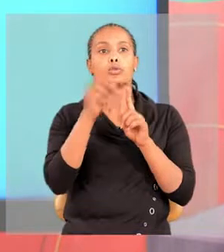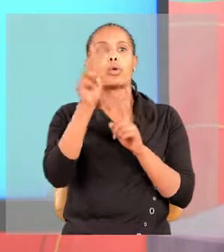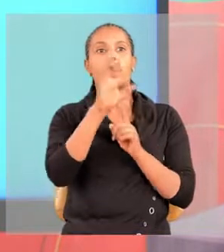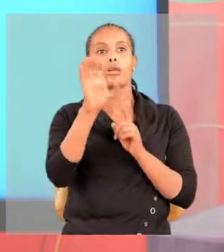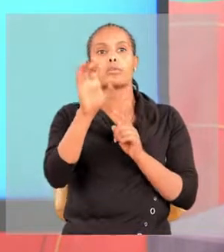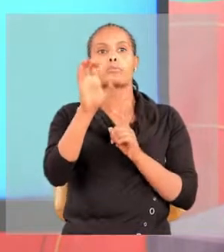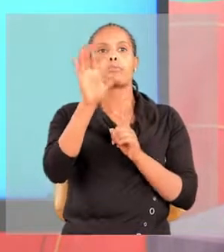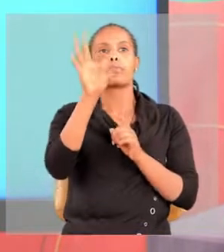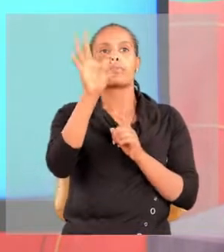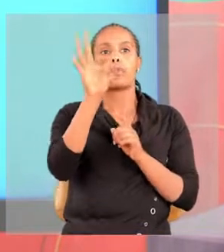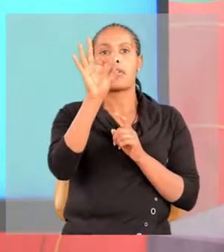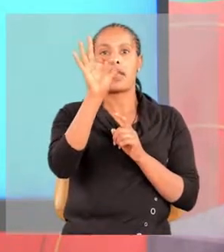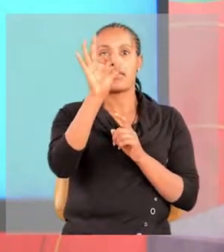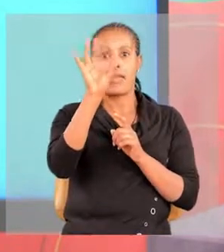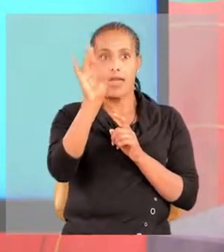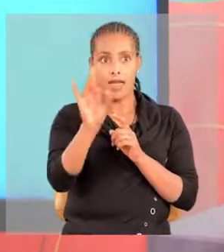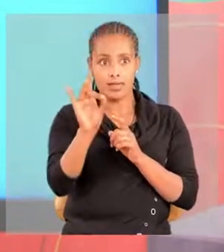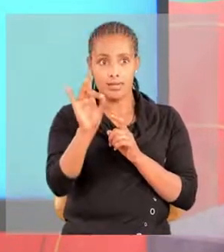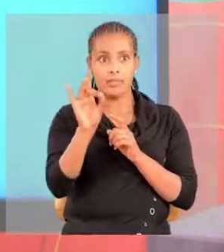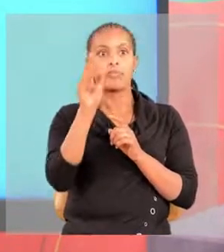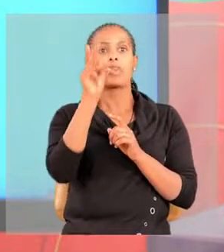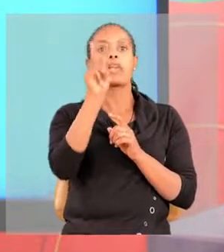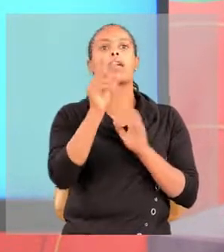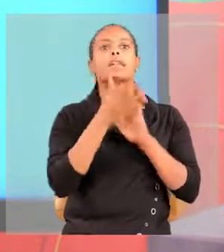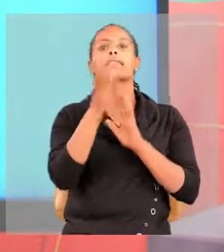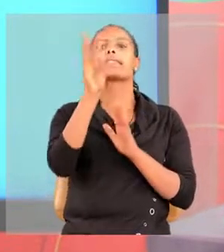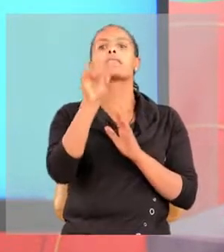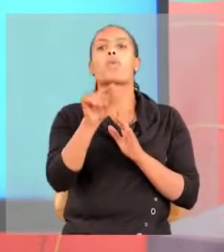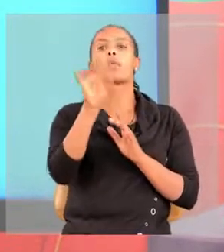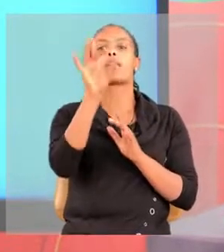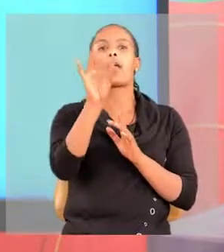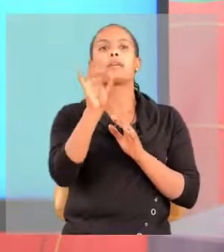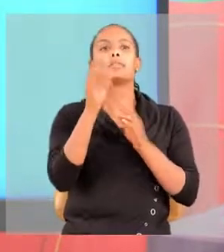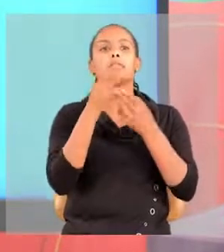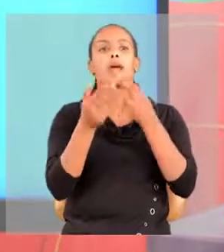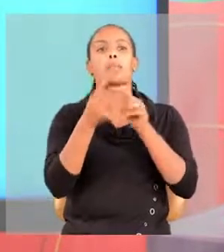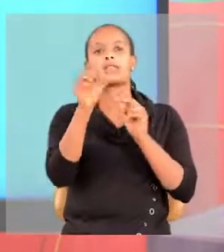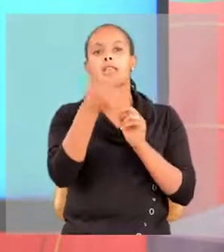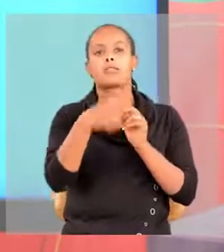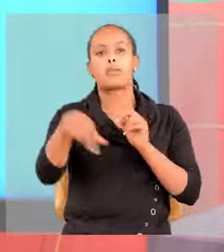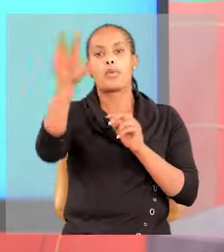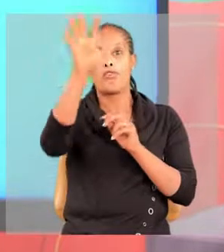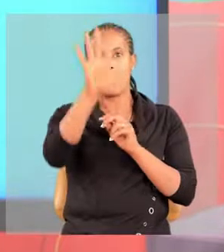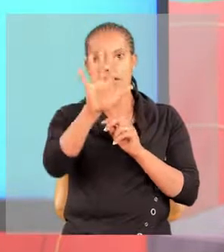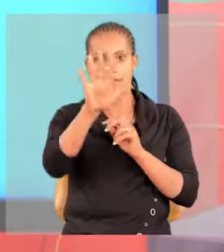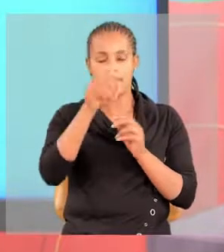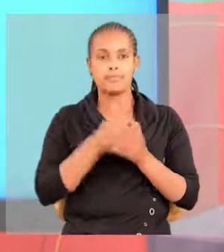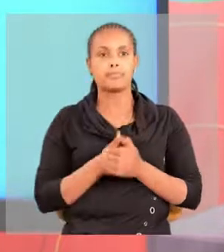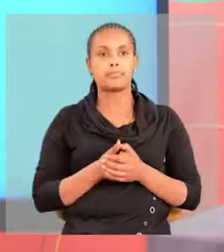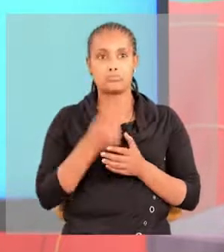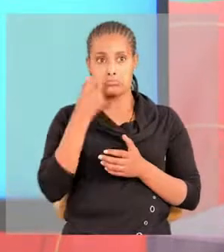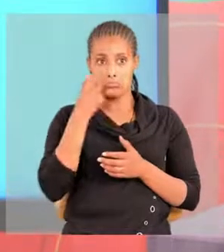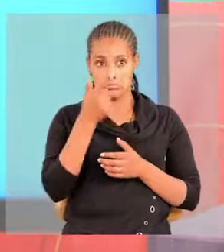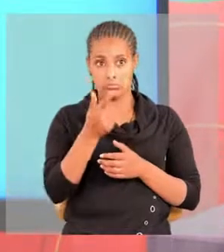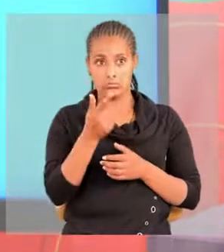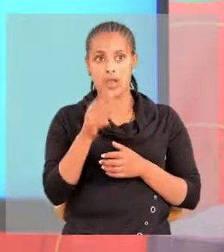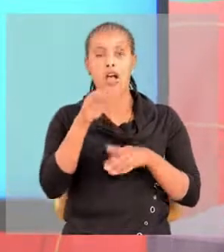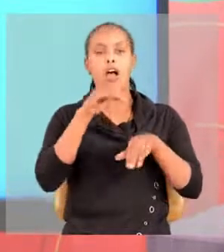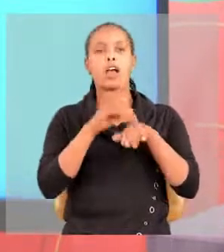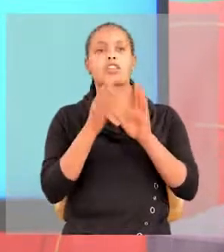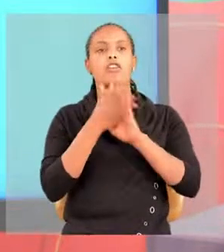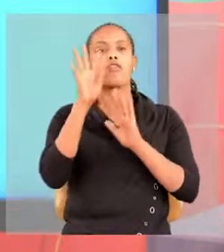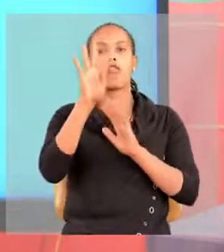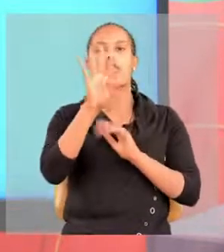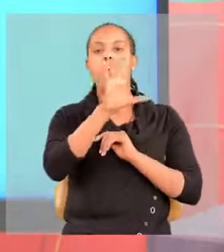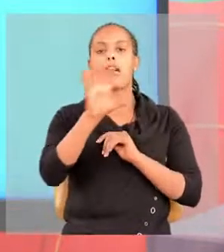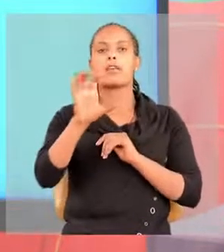298 Kelvin. K is 6.8 times 10 to the power of 5. At